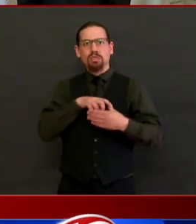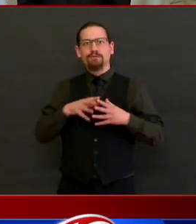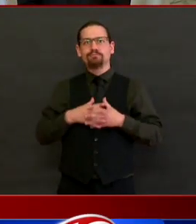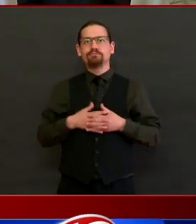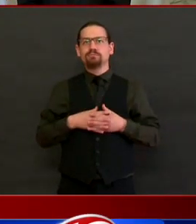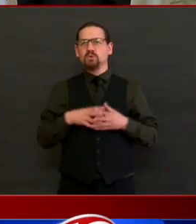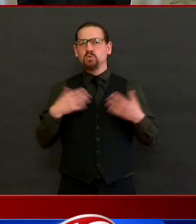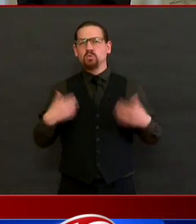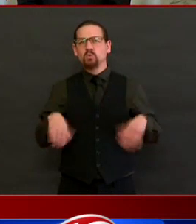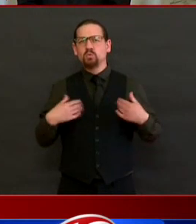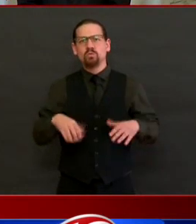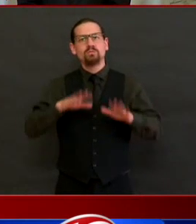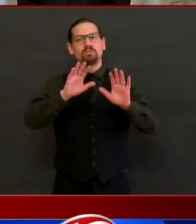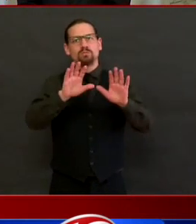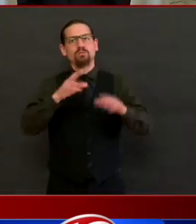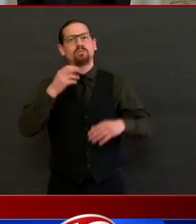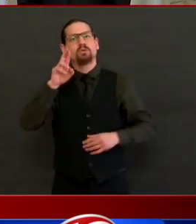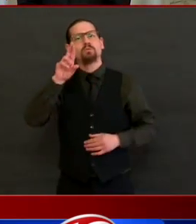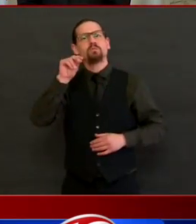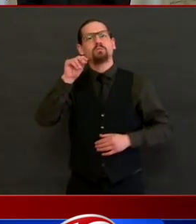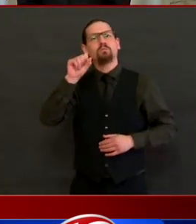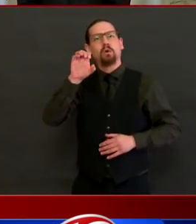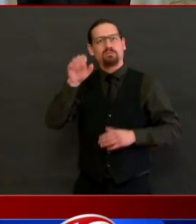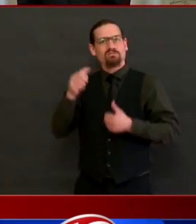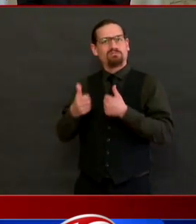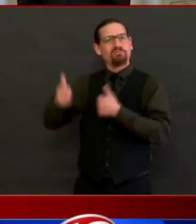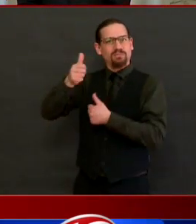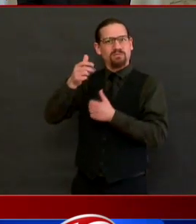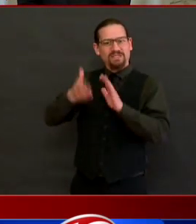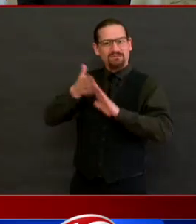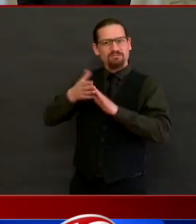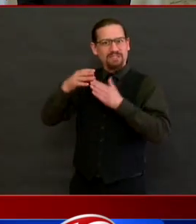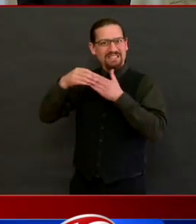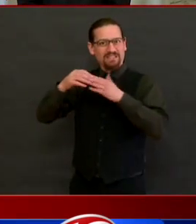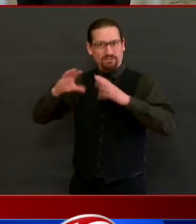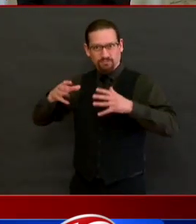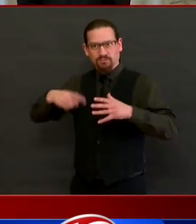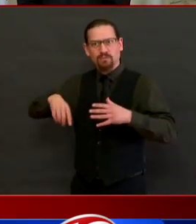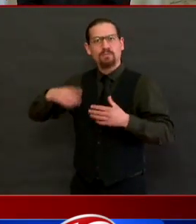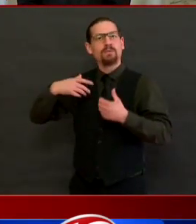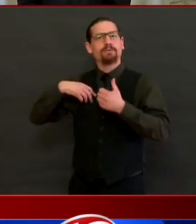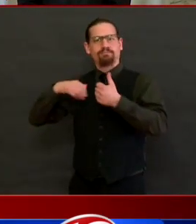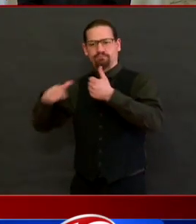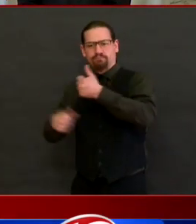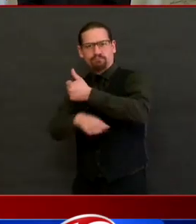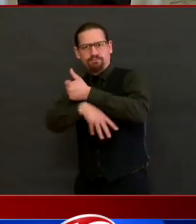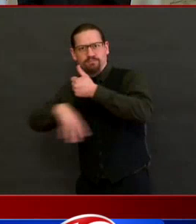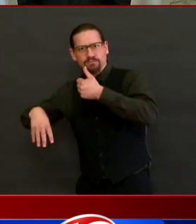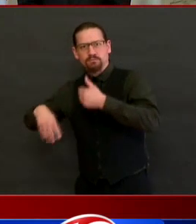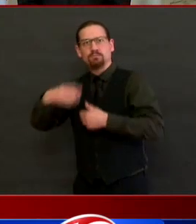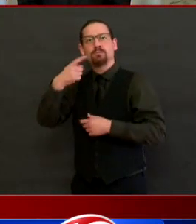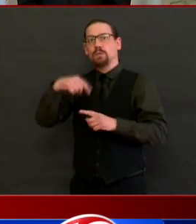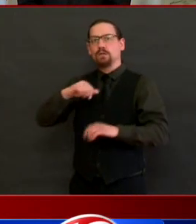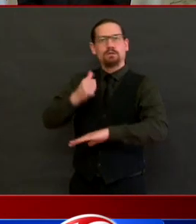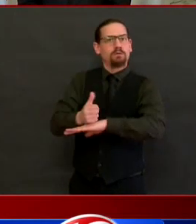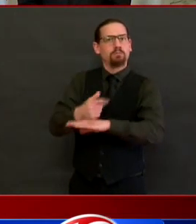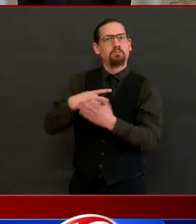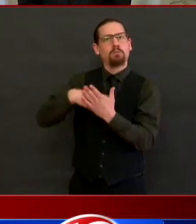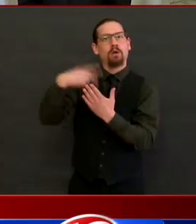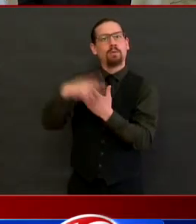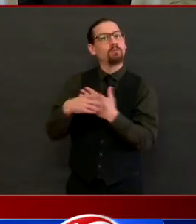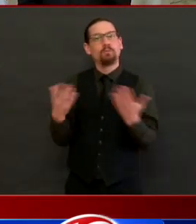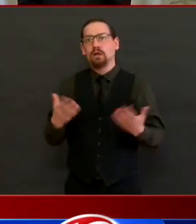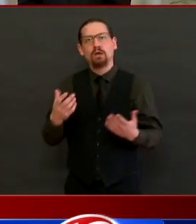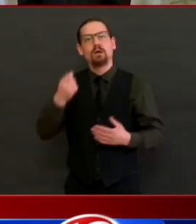partners has developed programs in which people can check in on one another every day with a daily phone call or a